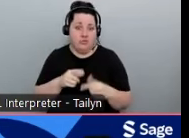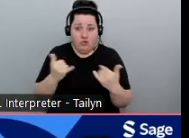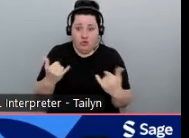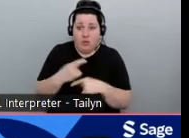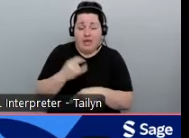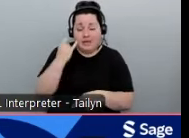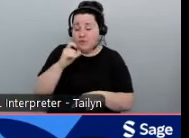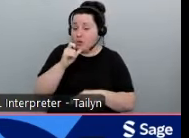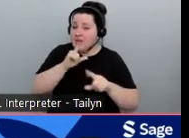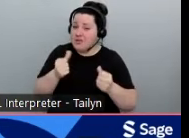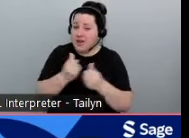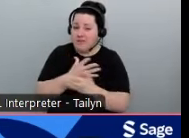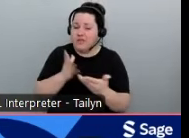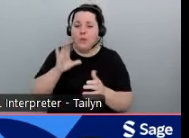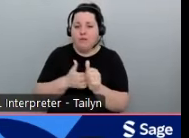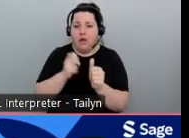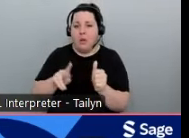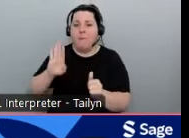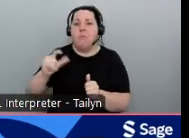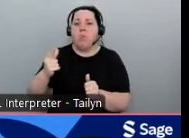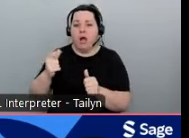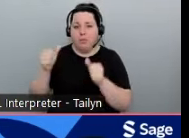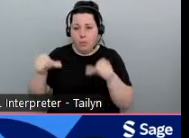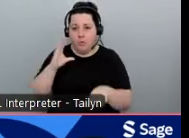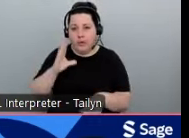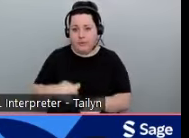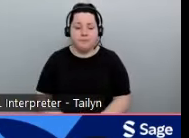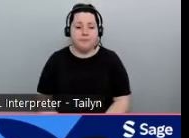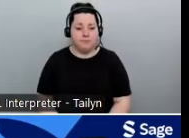will follow up in a blog post after the call.